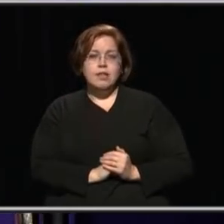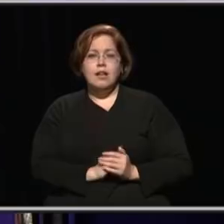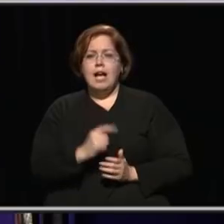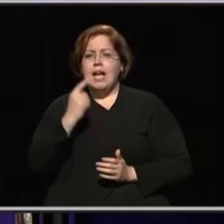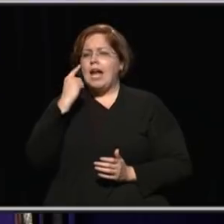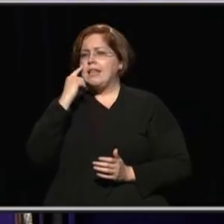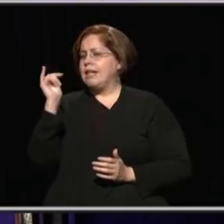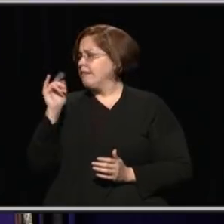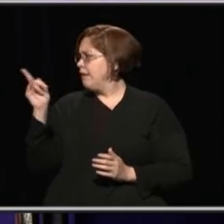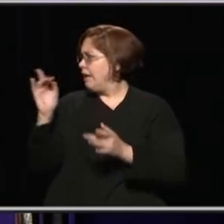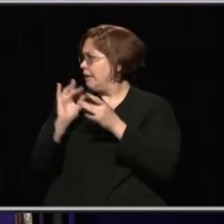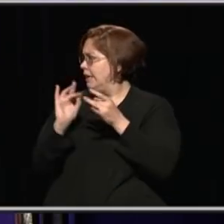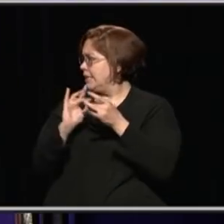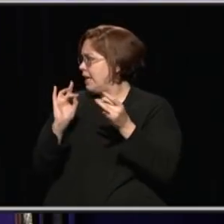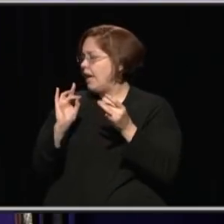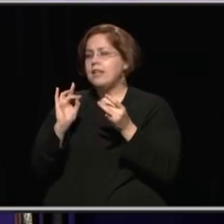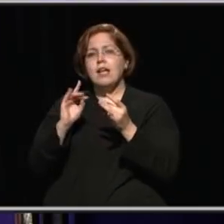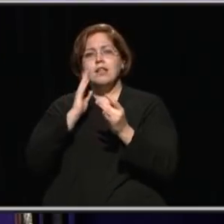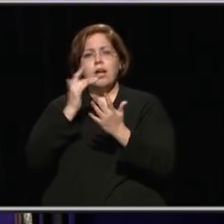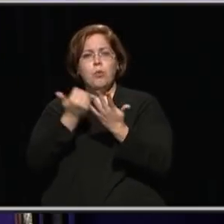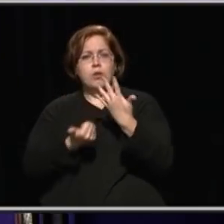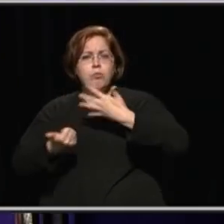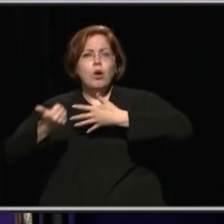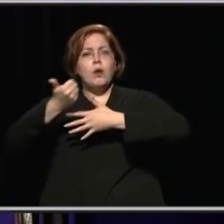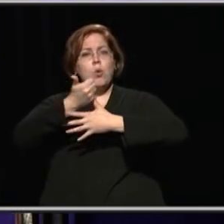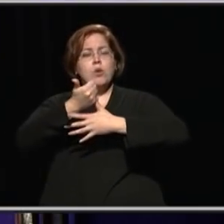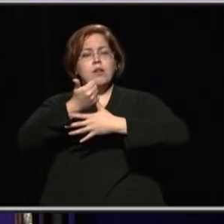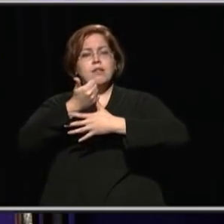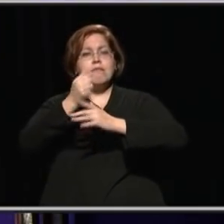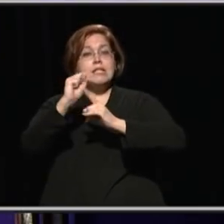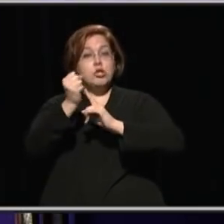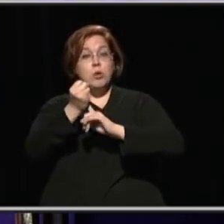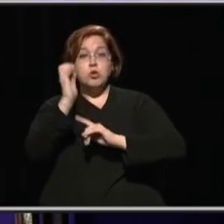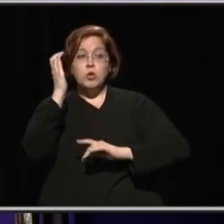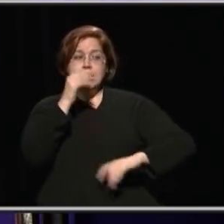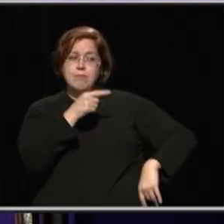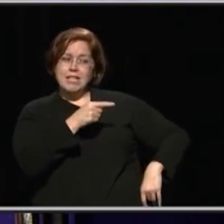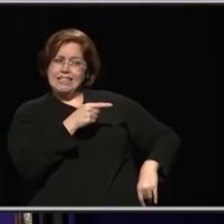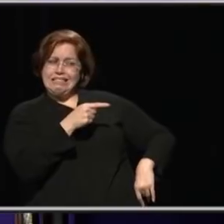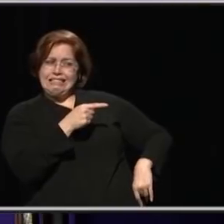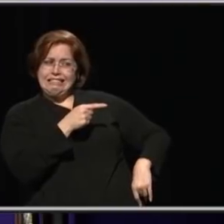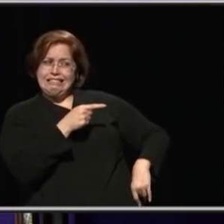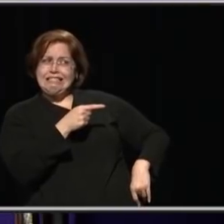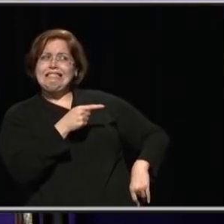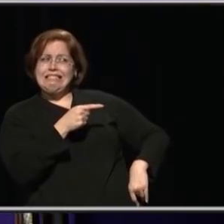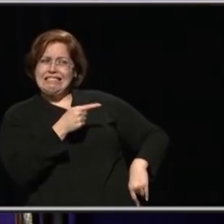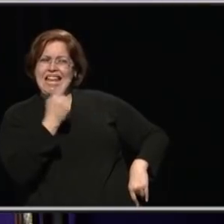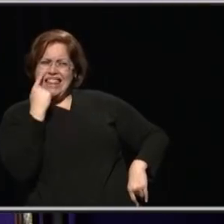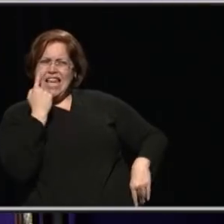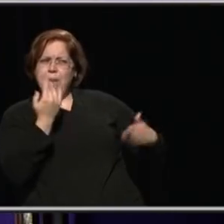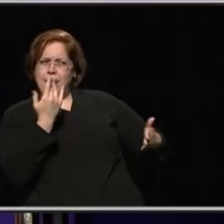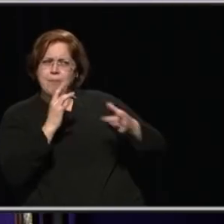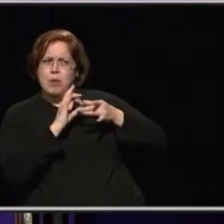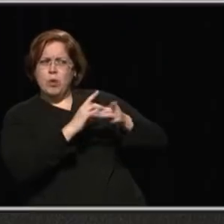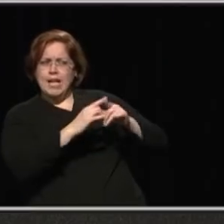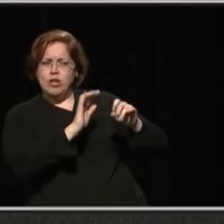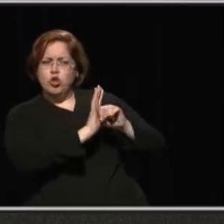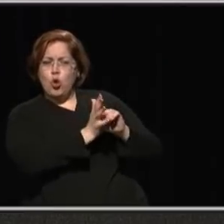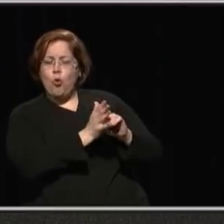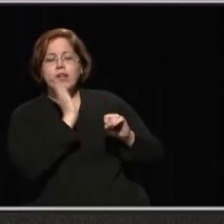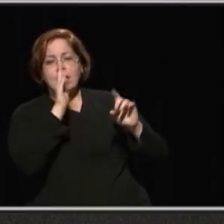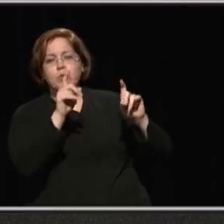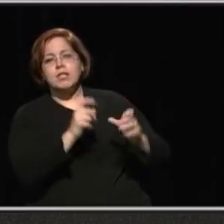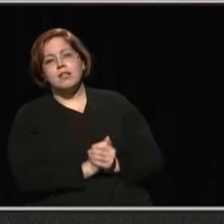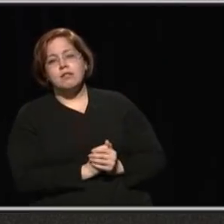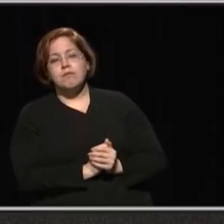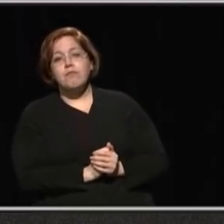think, like the mayor said, they would prioritize situations where it seems like that was related to why they died.